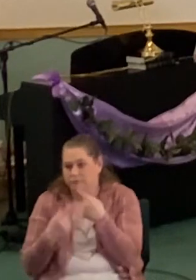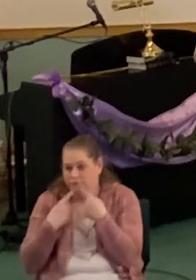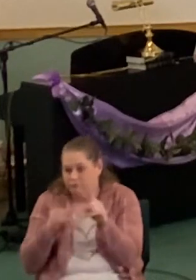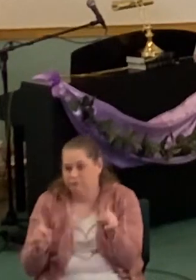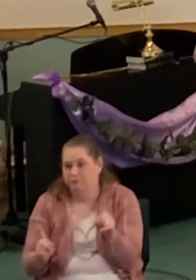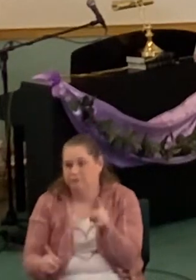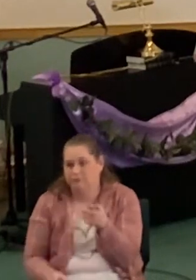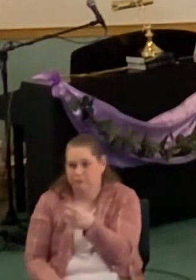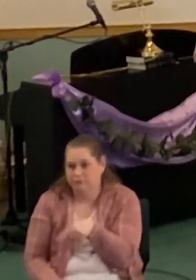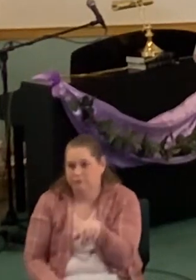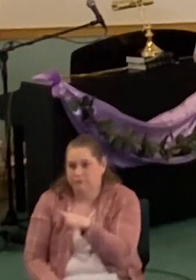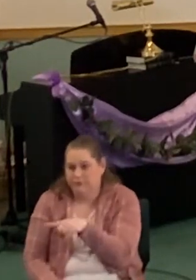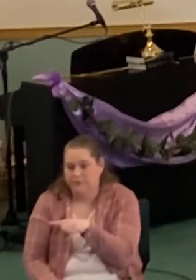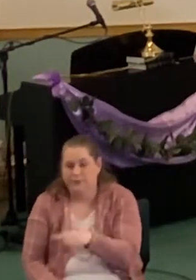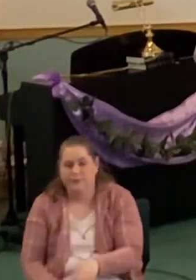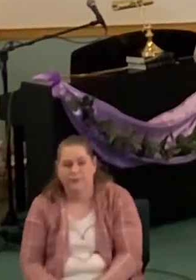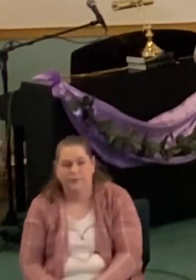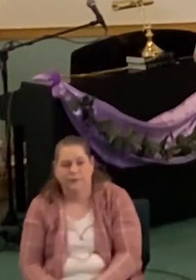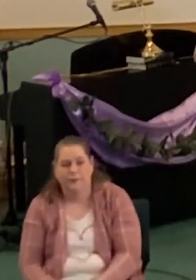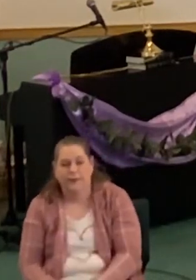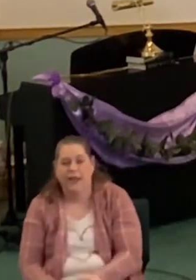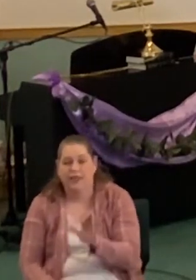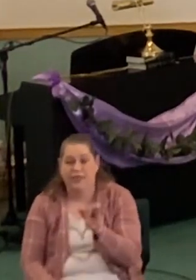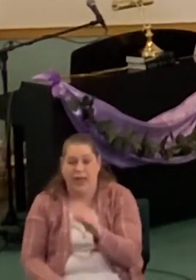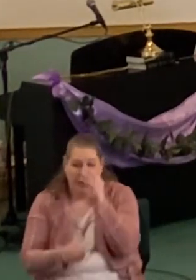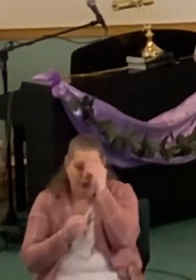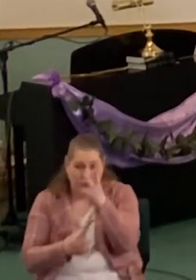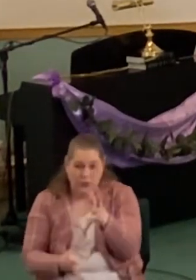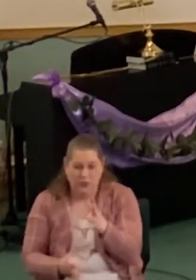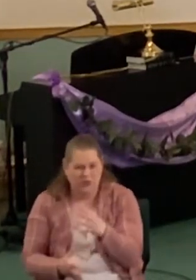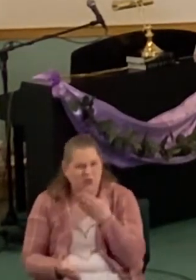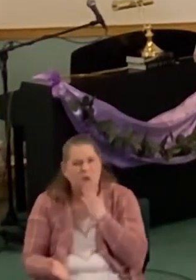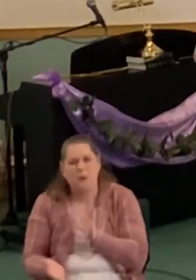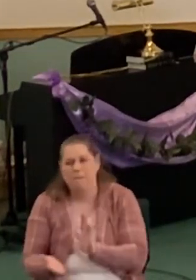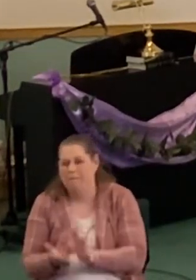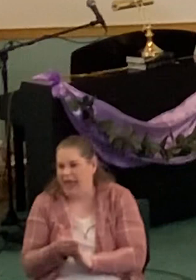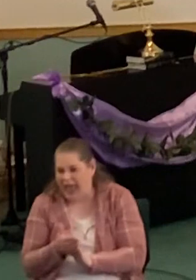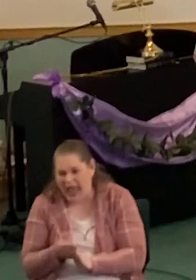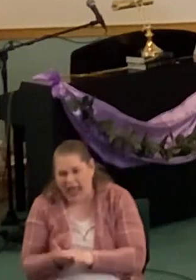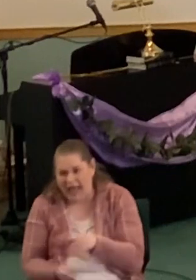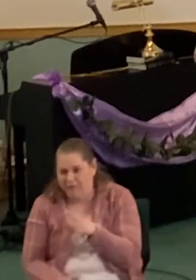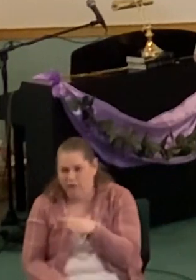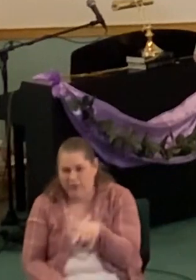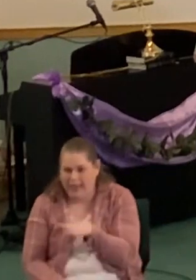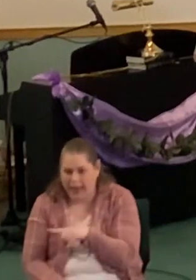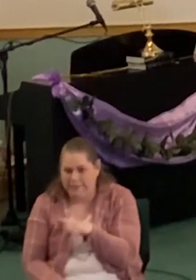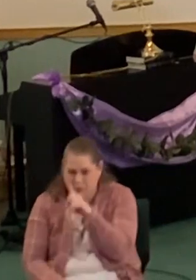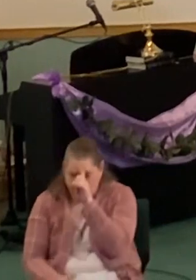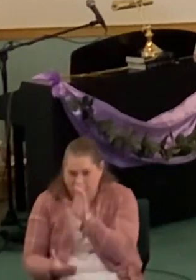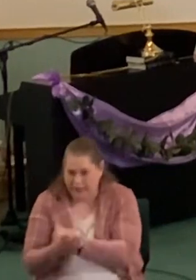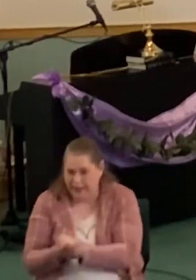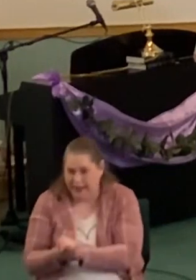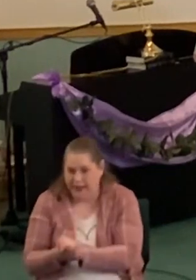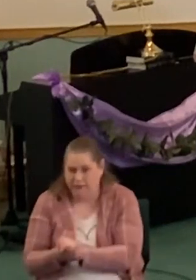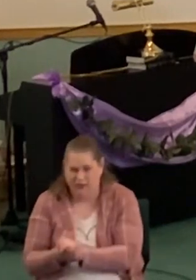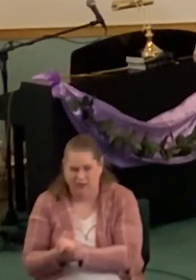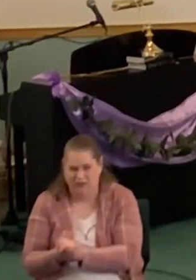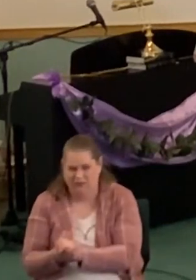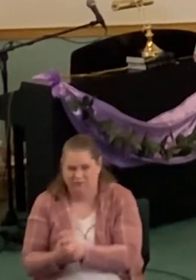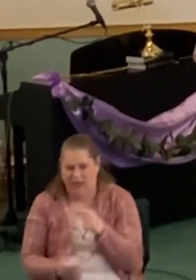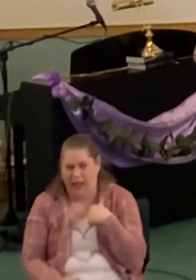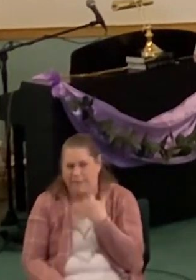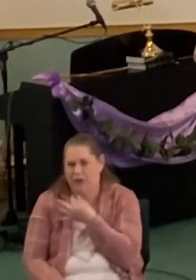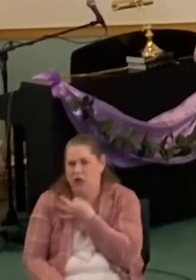as a church, that news was too bad for them to believe. I wonder if they said, could you repeat